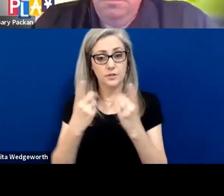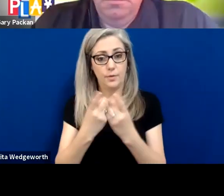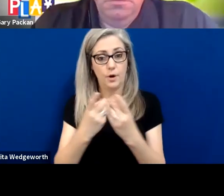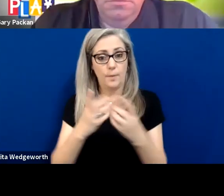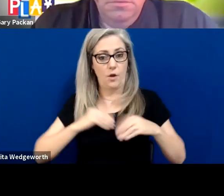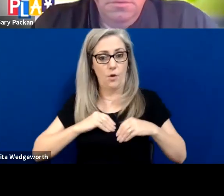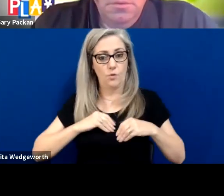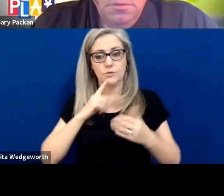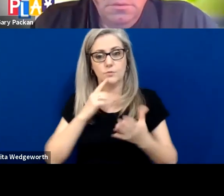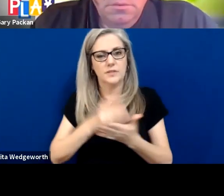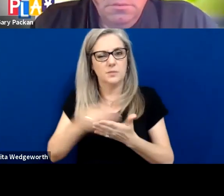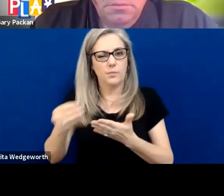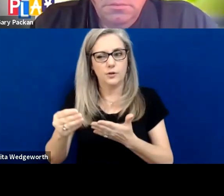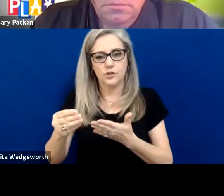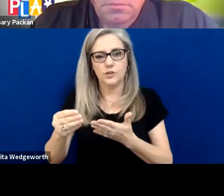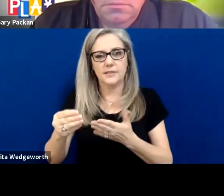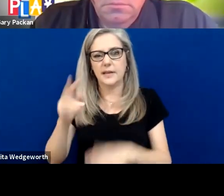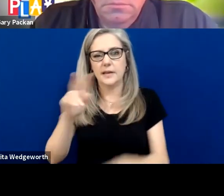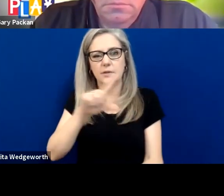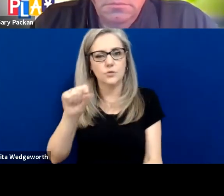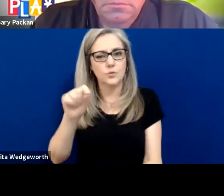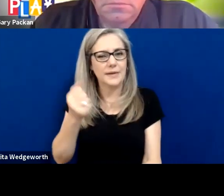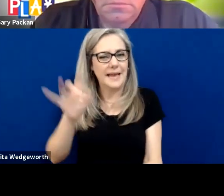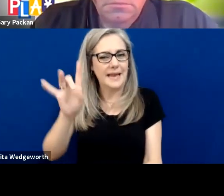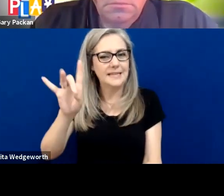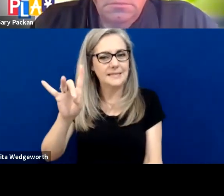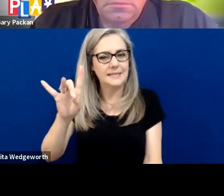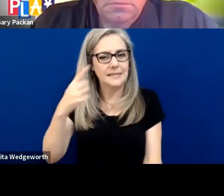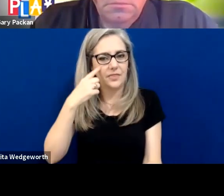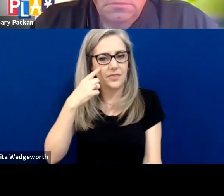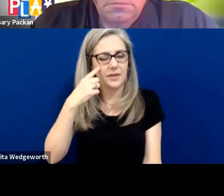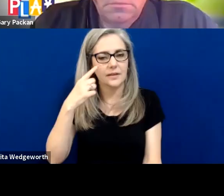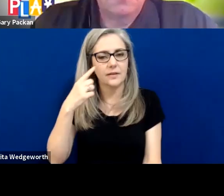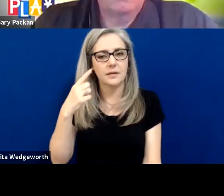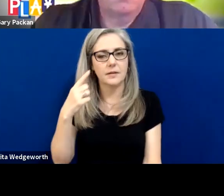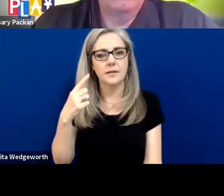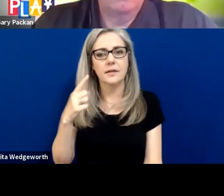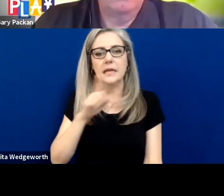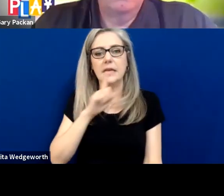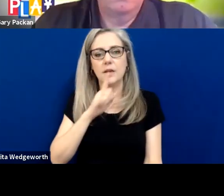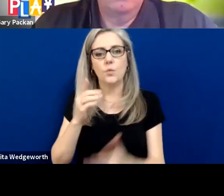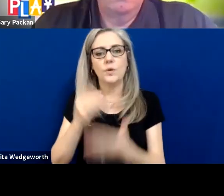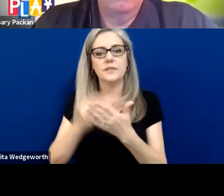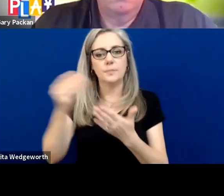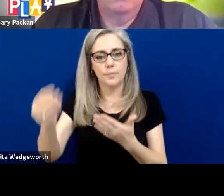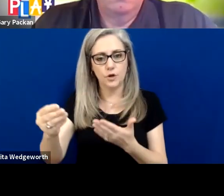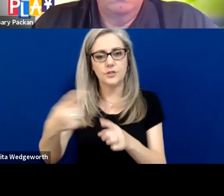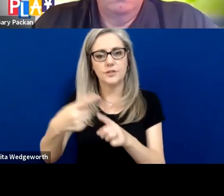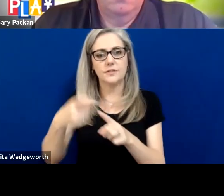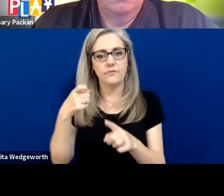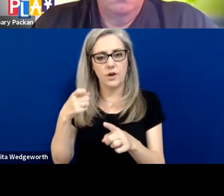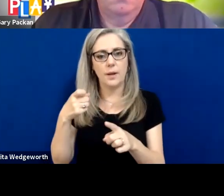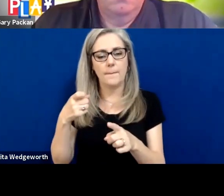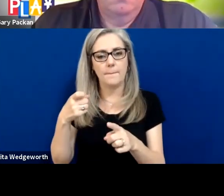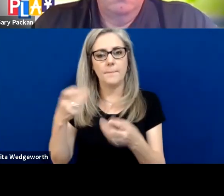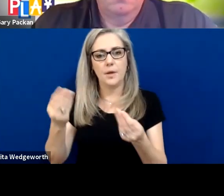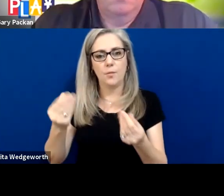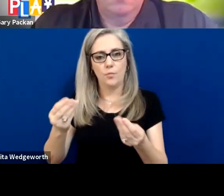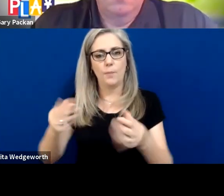late 2018, I believe. It was purchased from a property